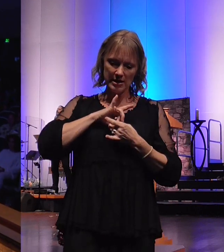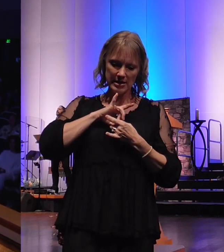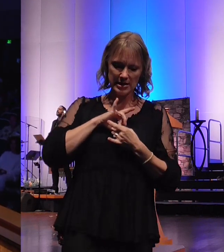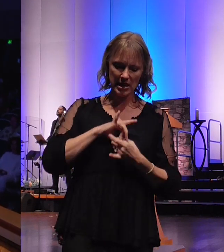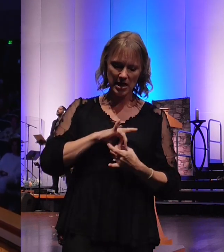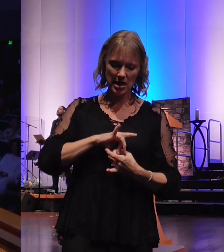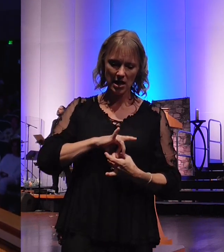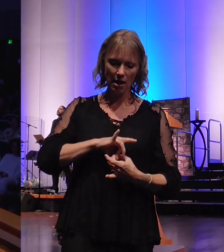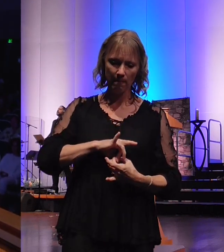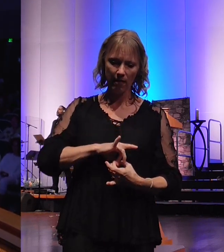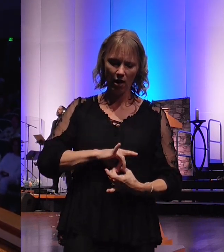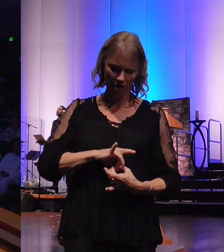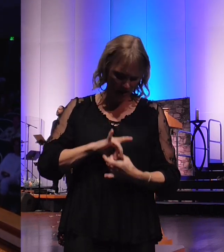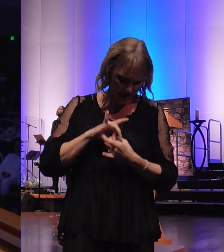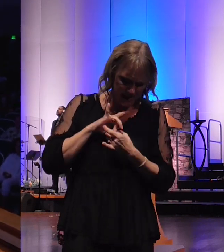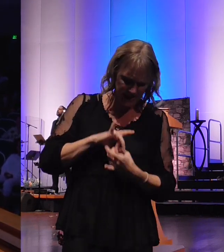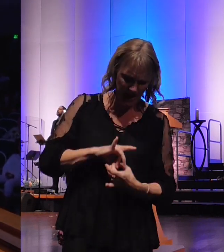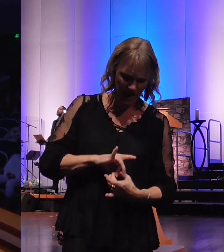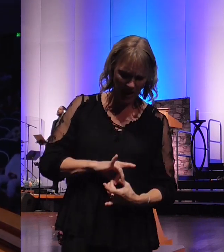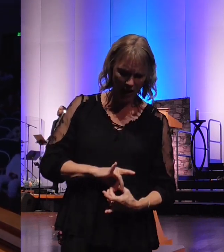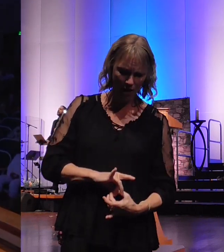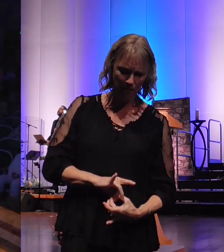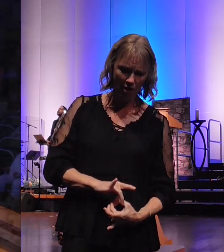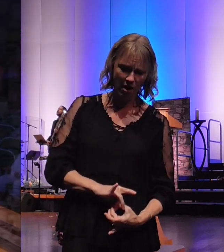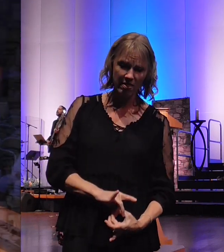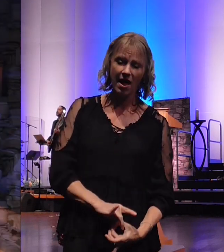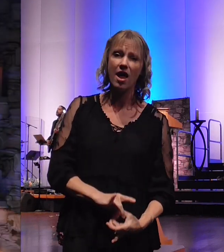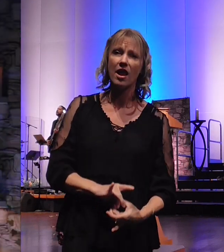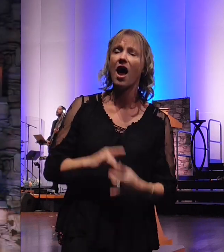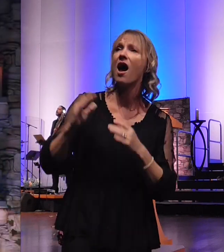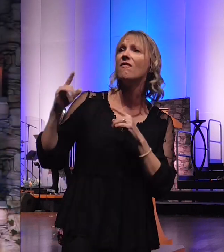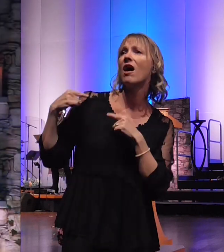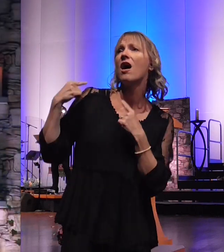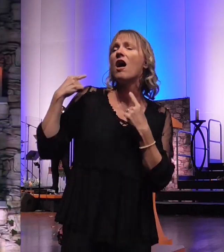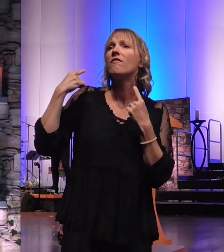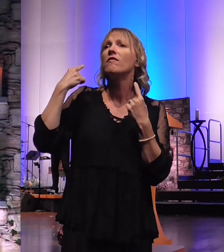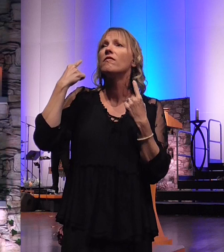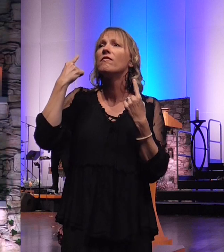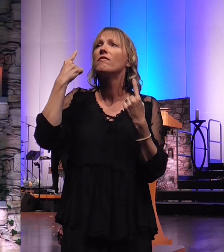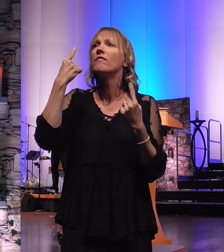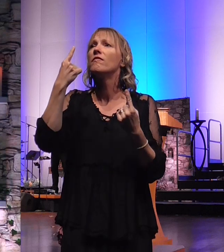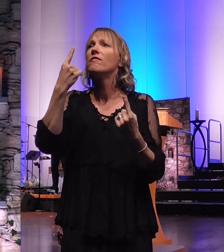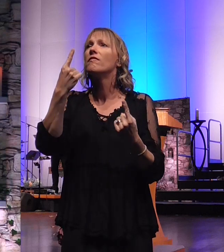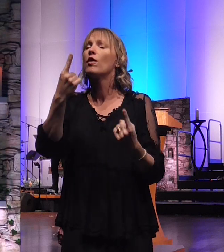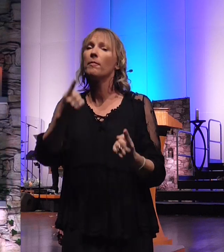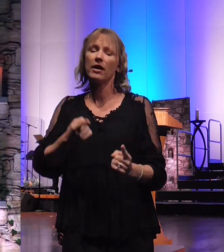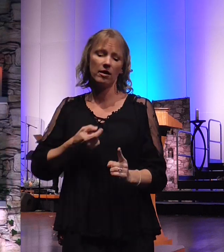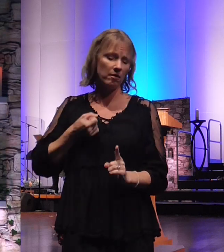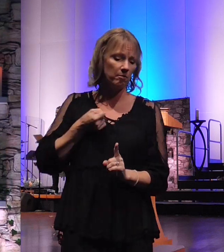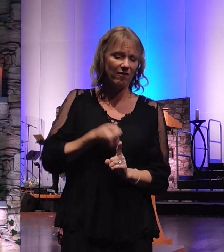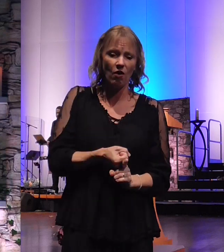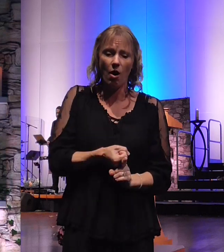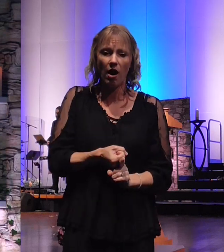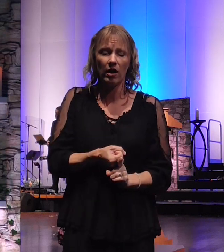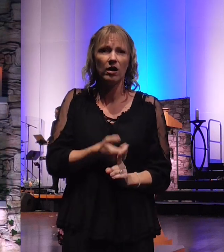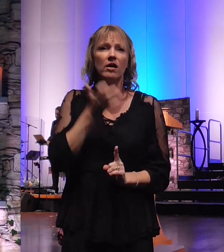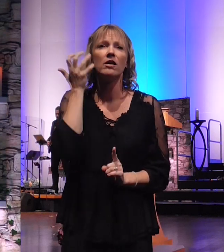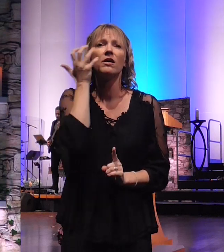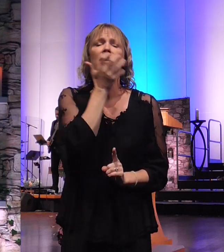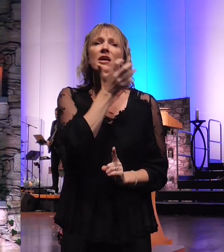deeper, deeper, deeper than I've ever been